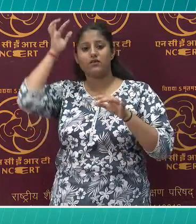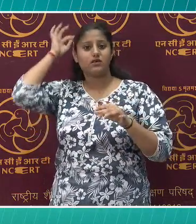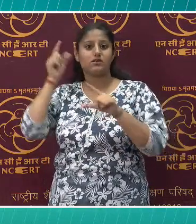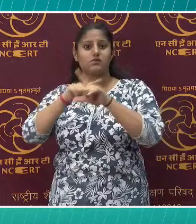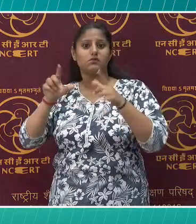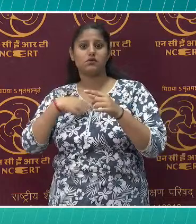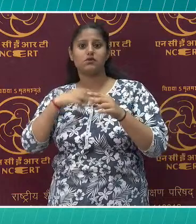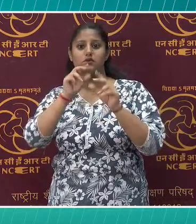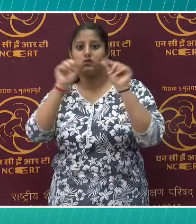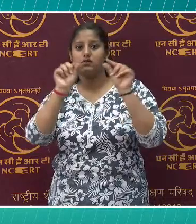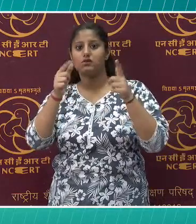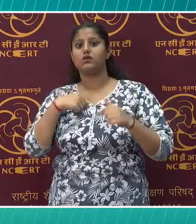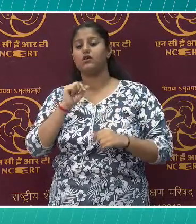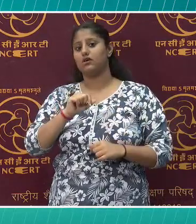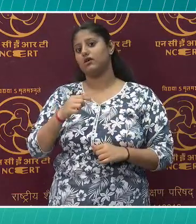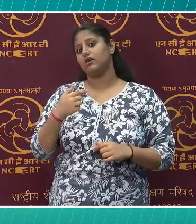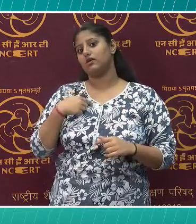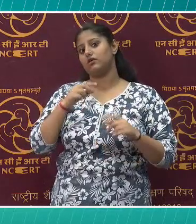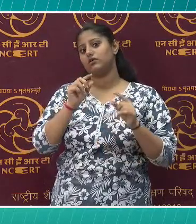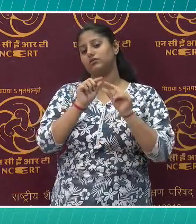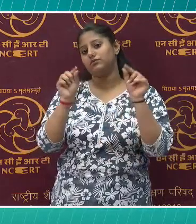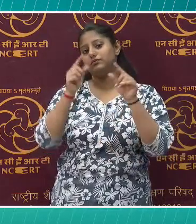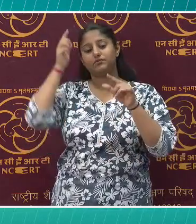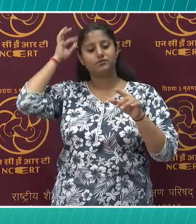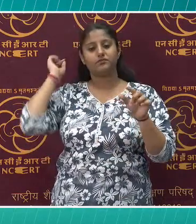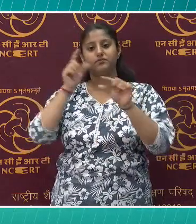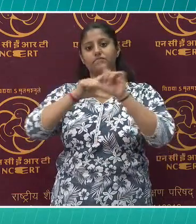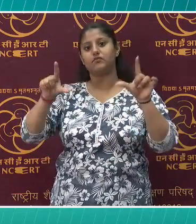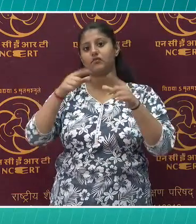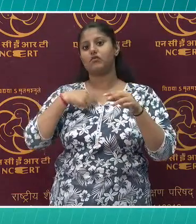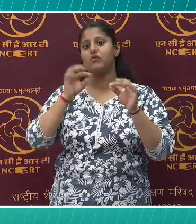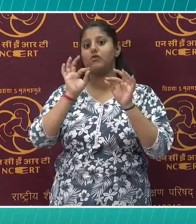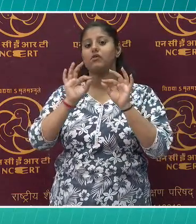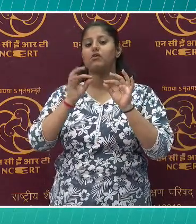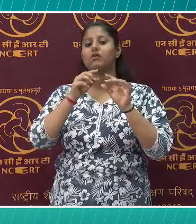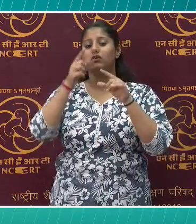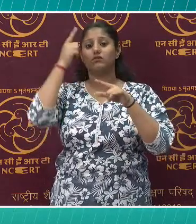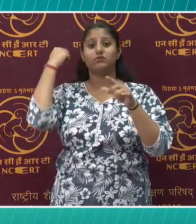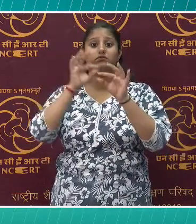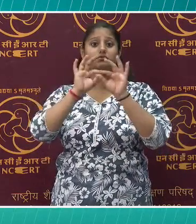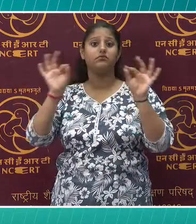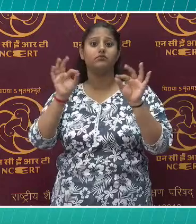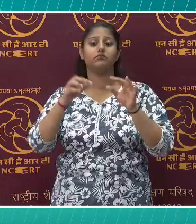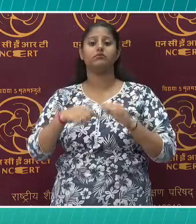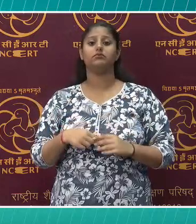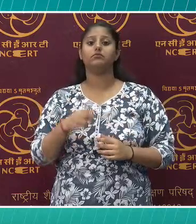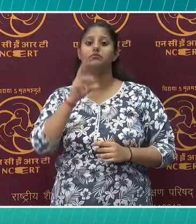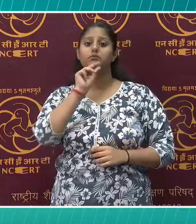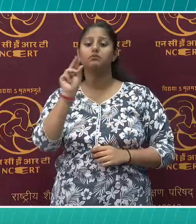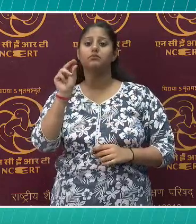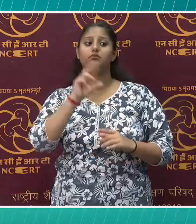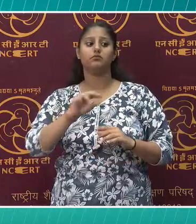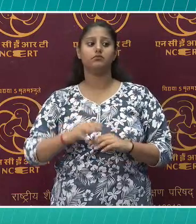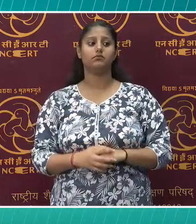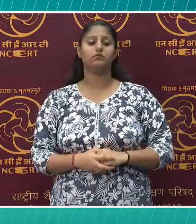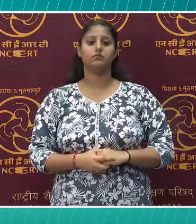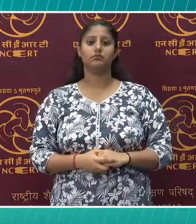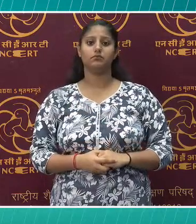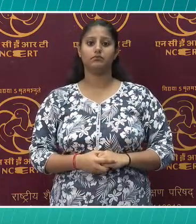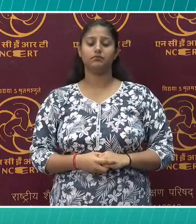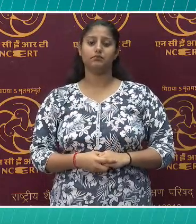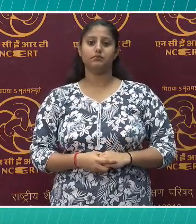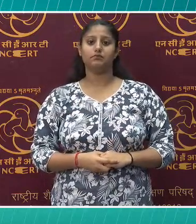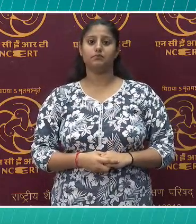bhavantu sukhinah, sarve santu niramaya, sarve bhadrani pashyantu